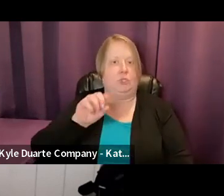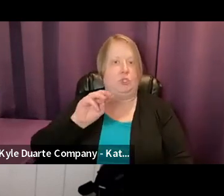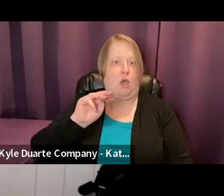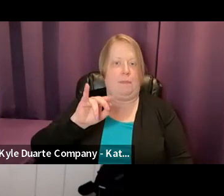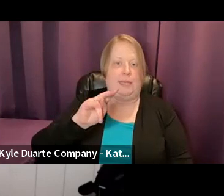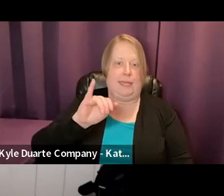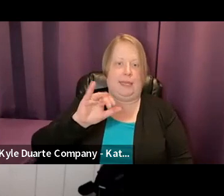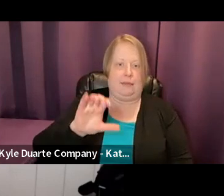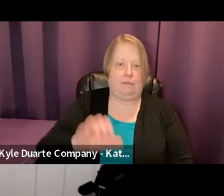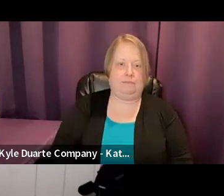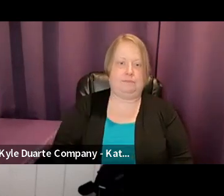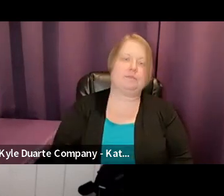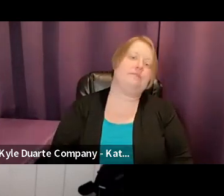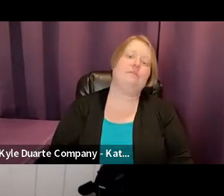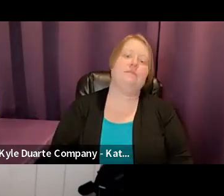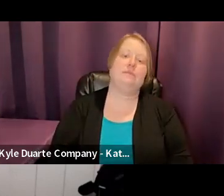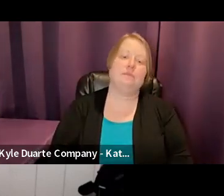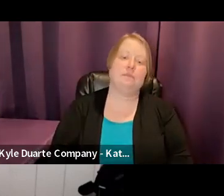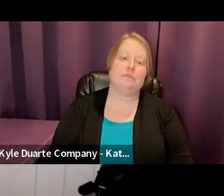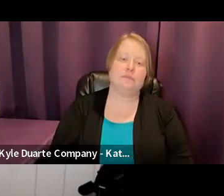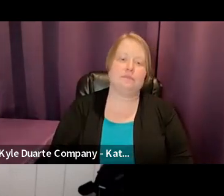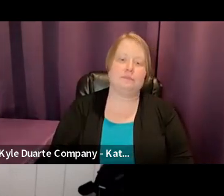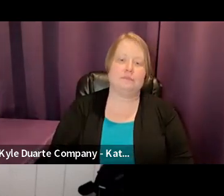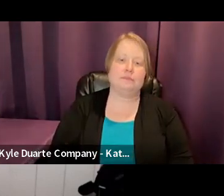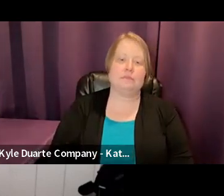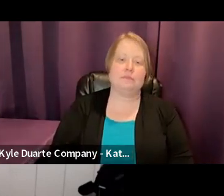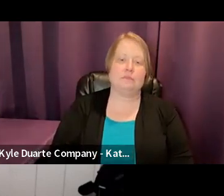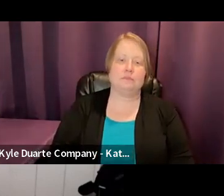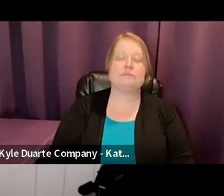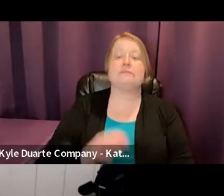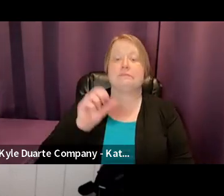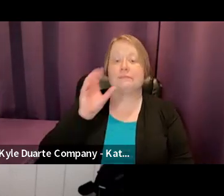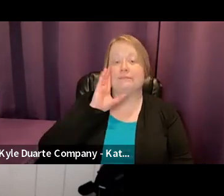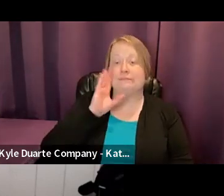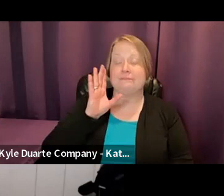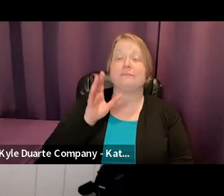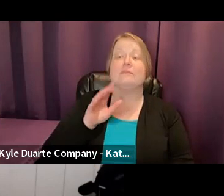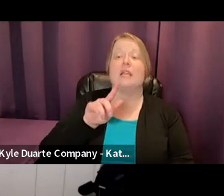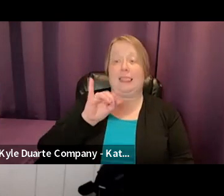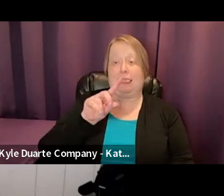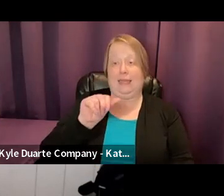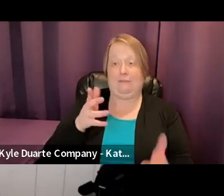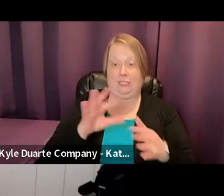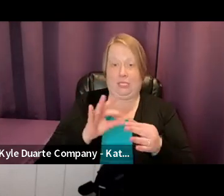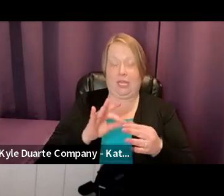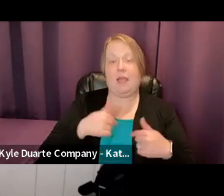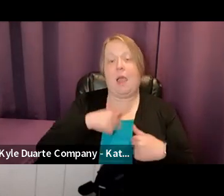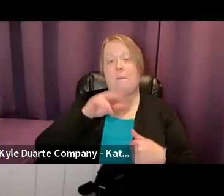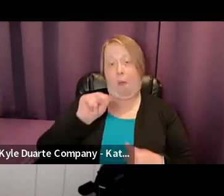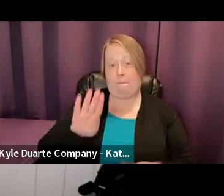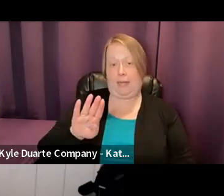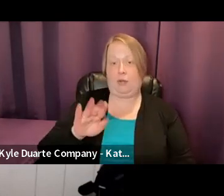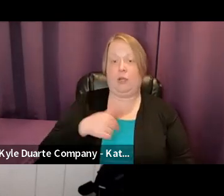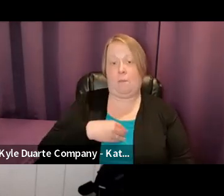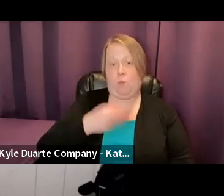Hey everyone. So as Lydia said, I'm non-binary. I am a white person. My